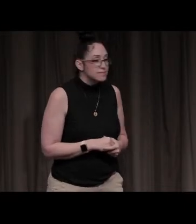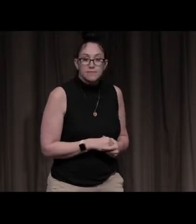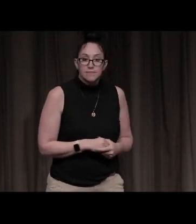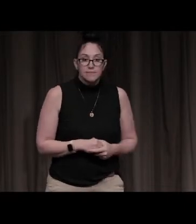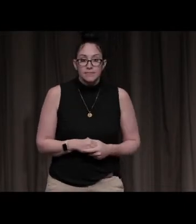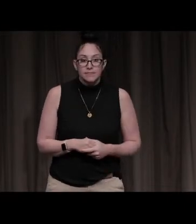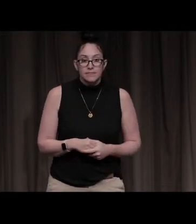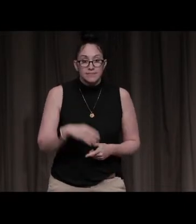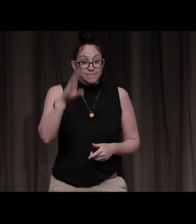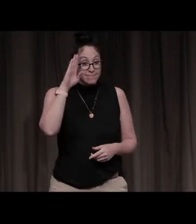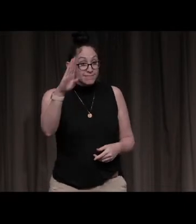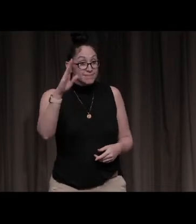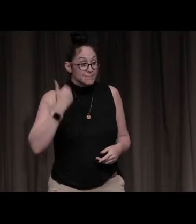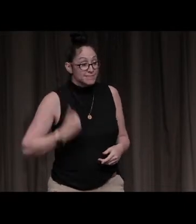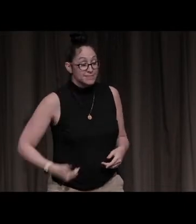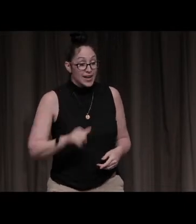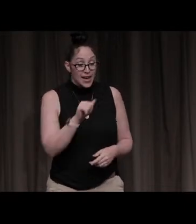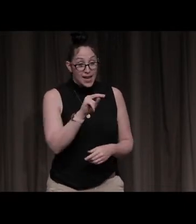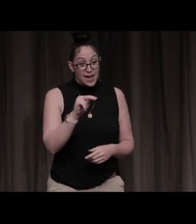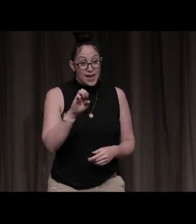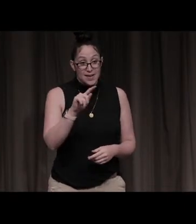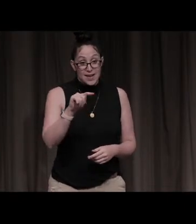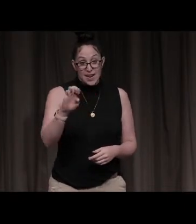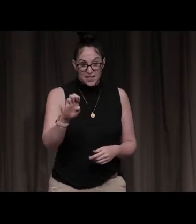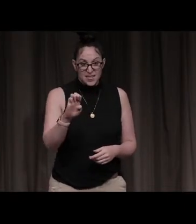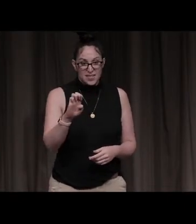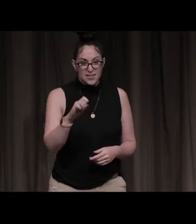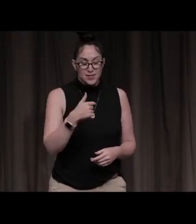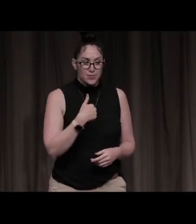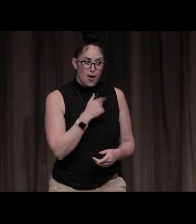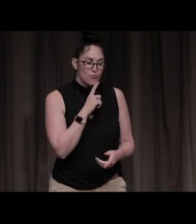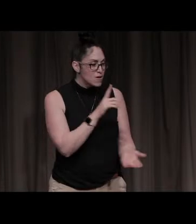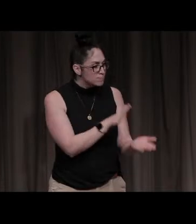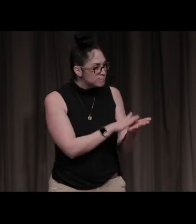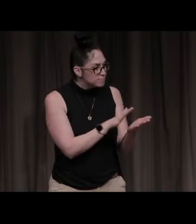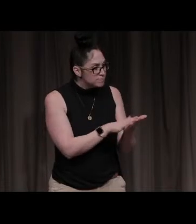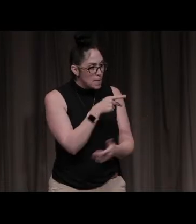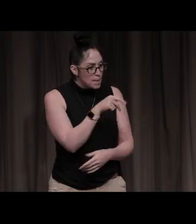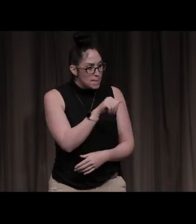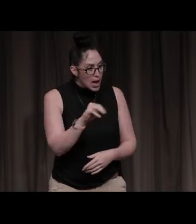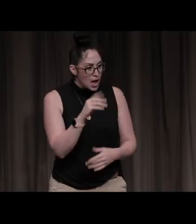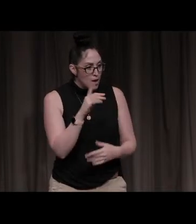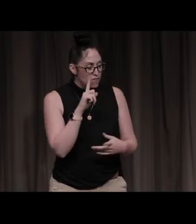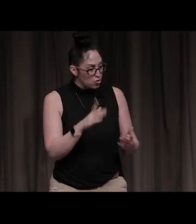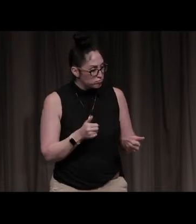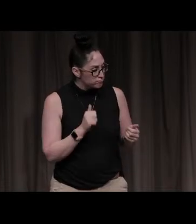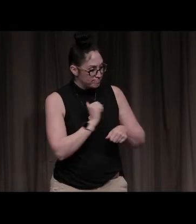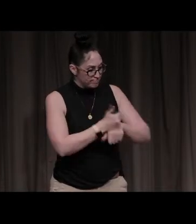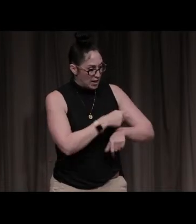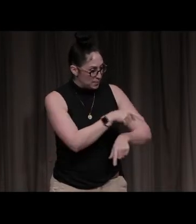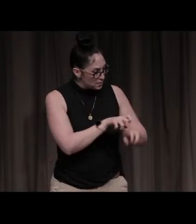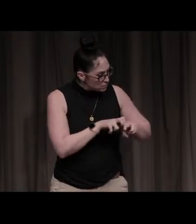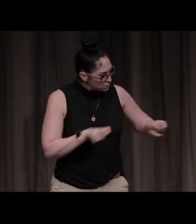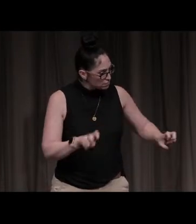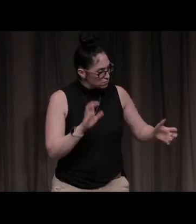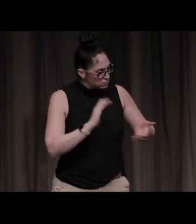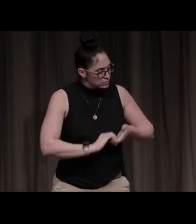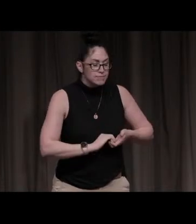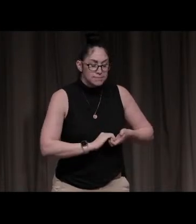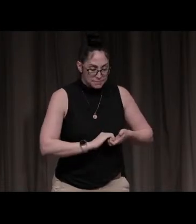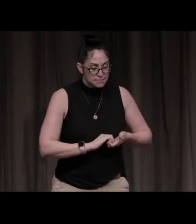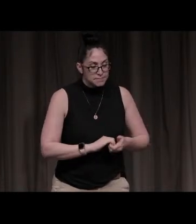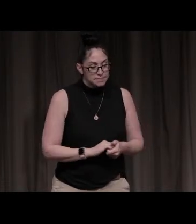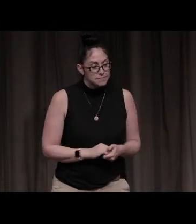Hello, my name is Annette, and I commend PAMM for doing this exhibit and panel and collaboration.